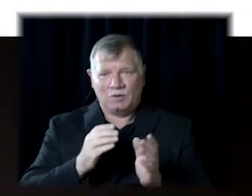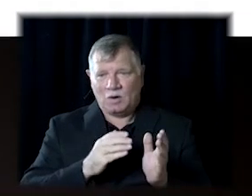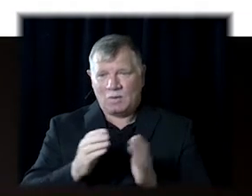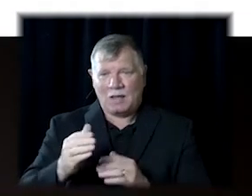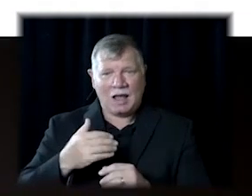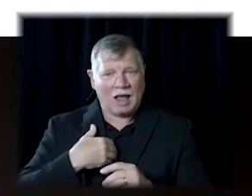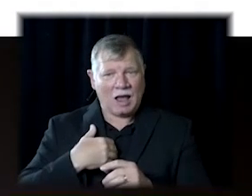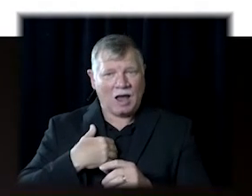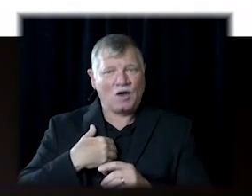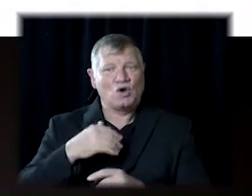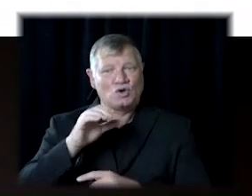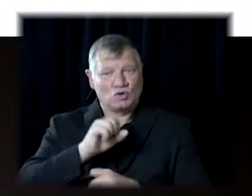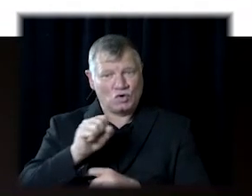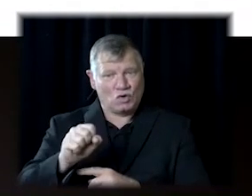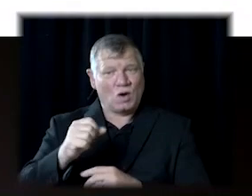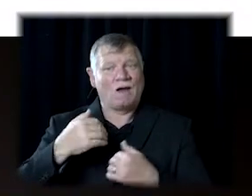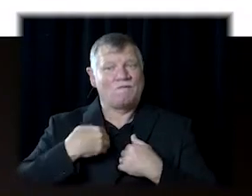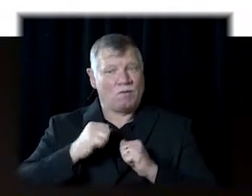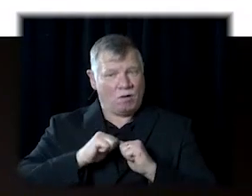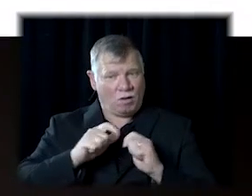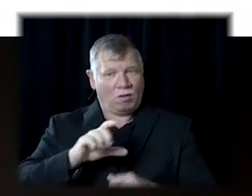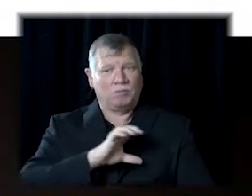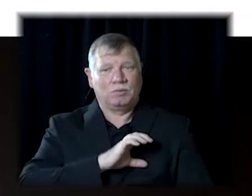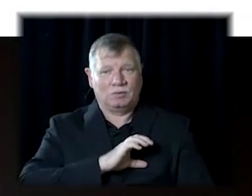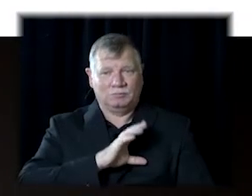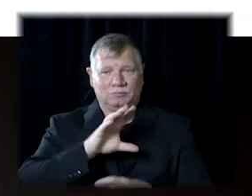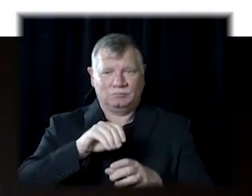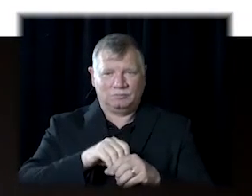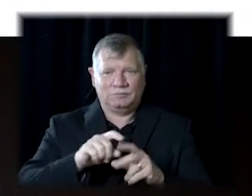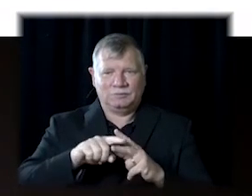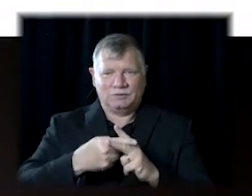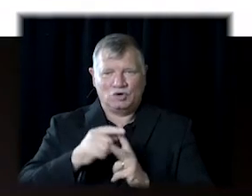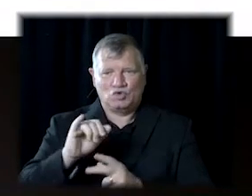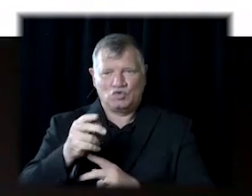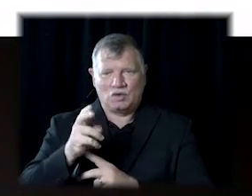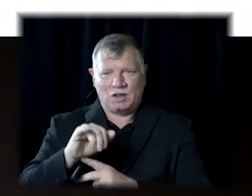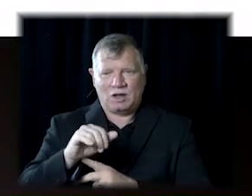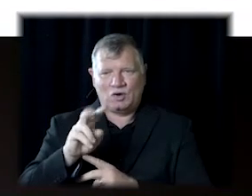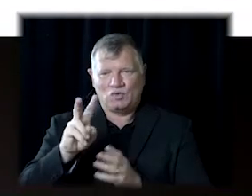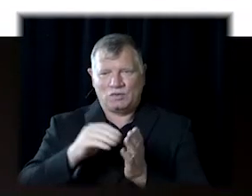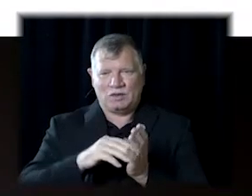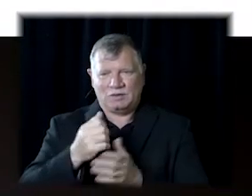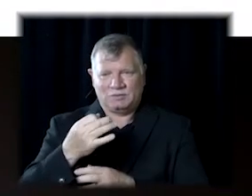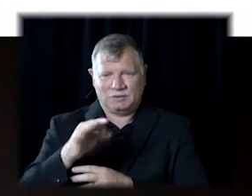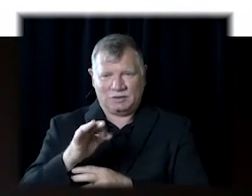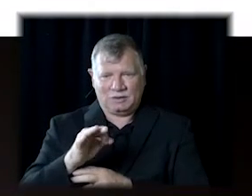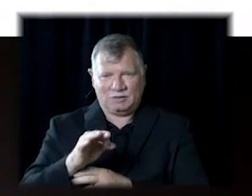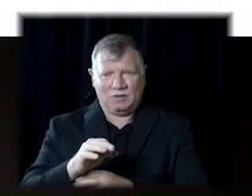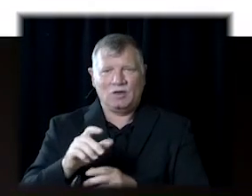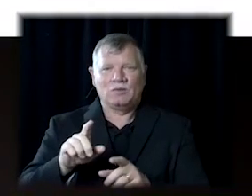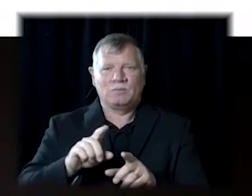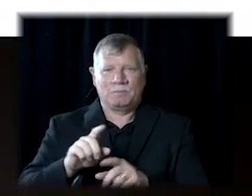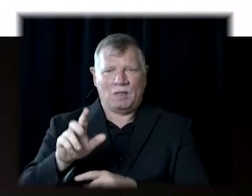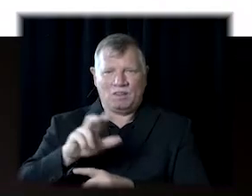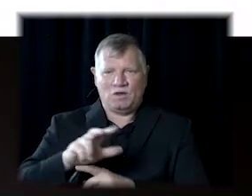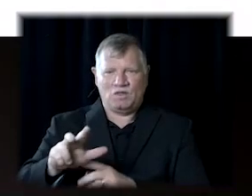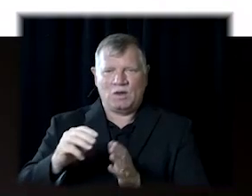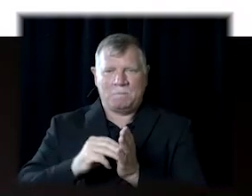Social Security for all police as of July 2019, which is the equivalent of $33 million per